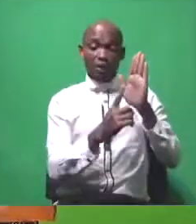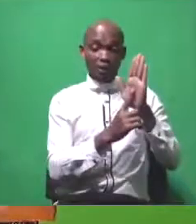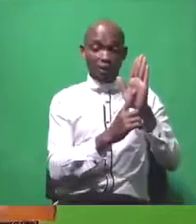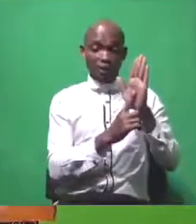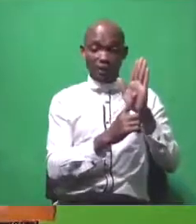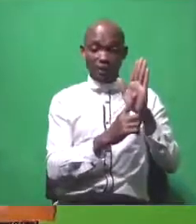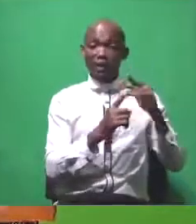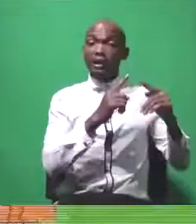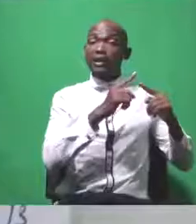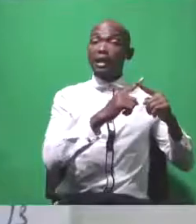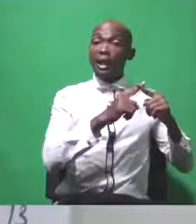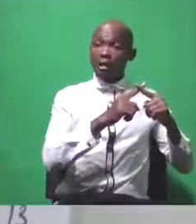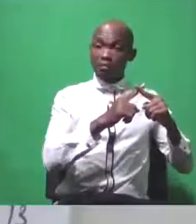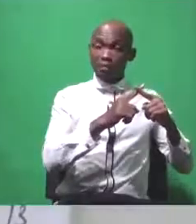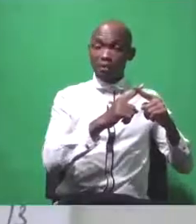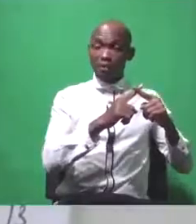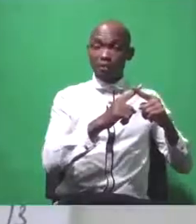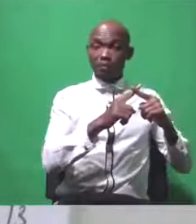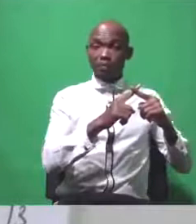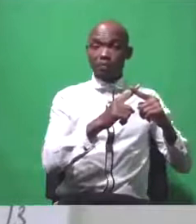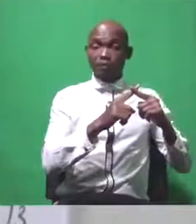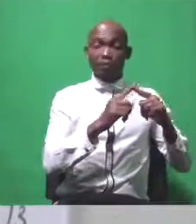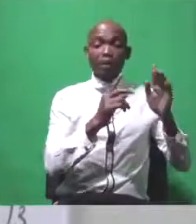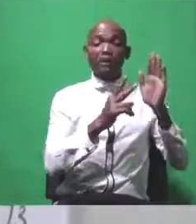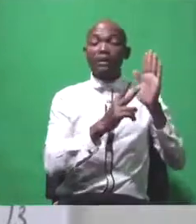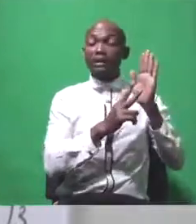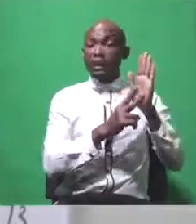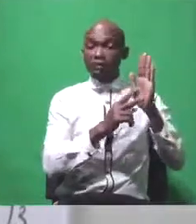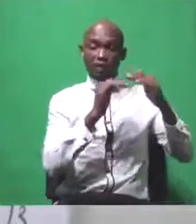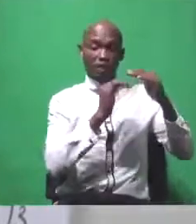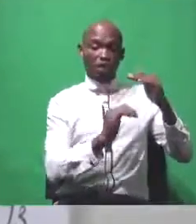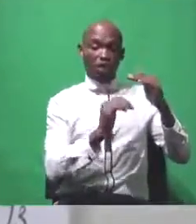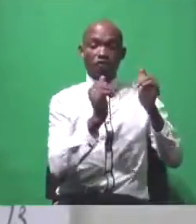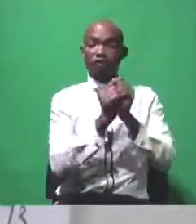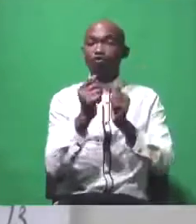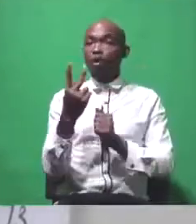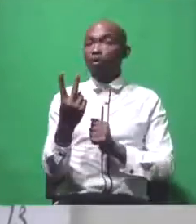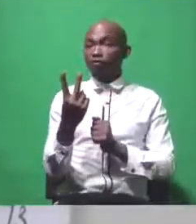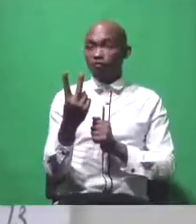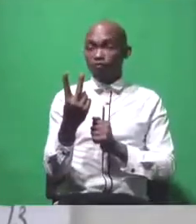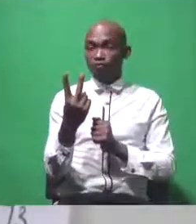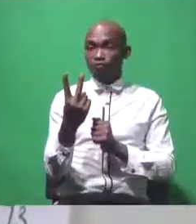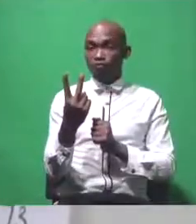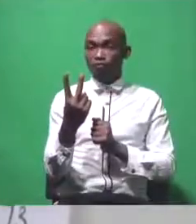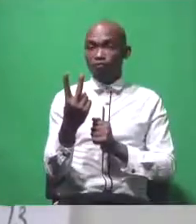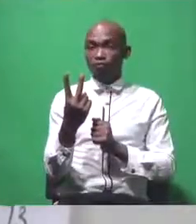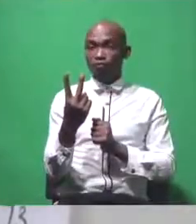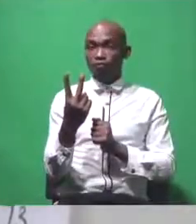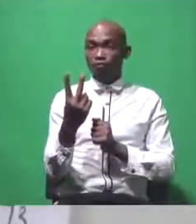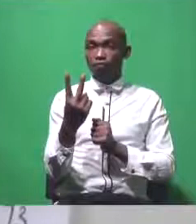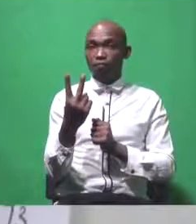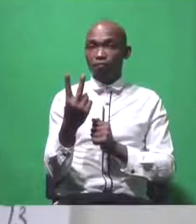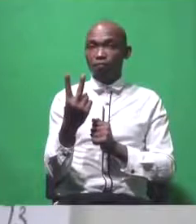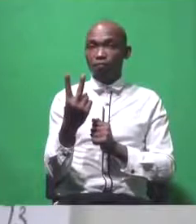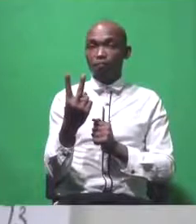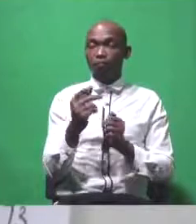456 times 7 over 12. 7